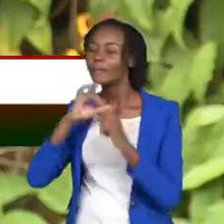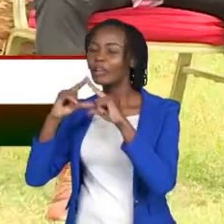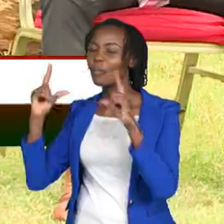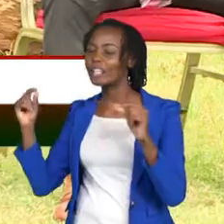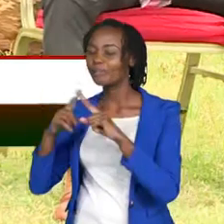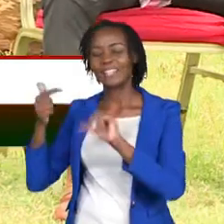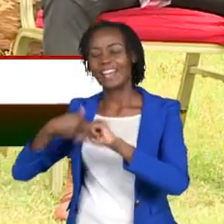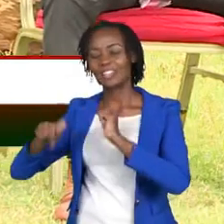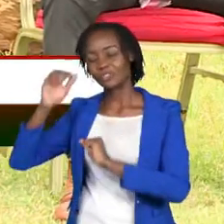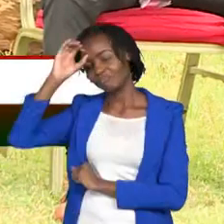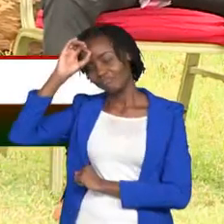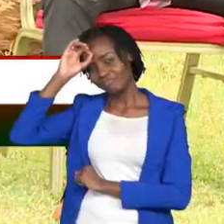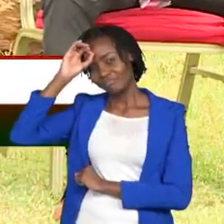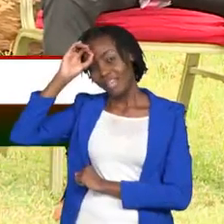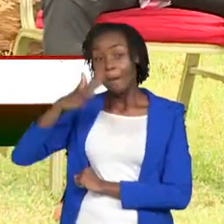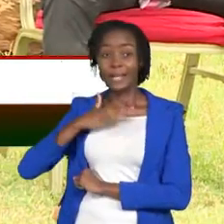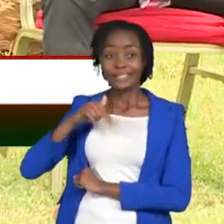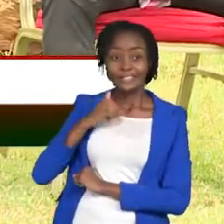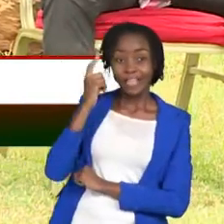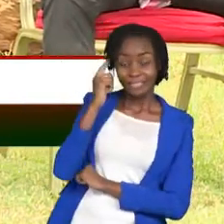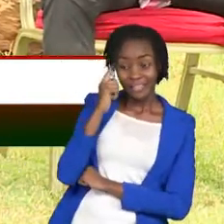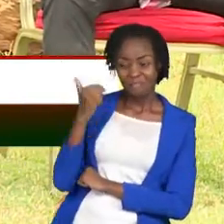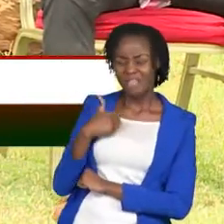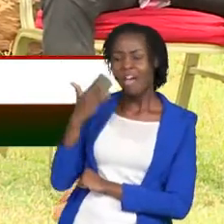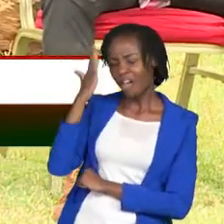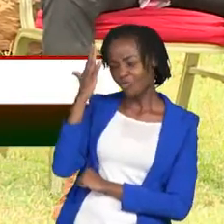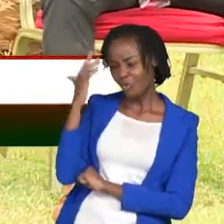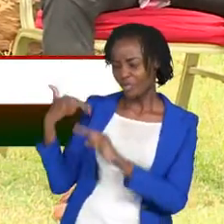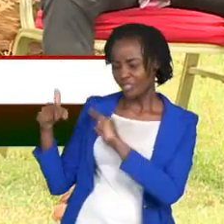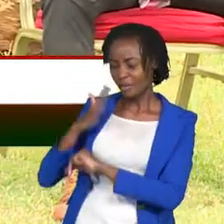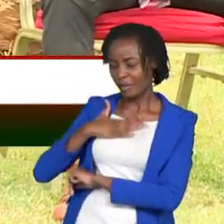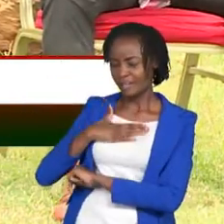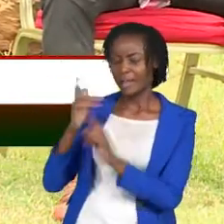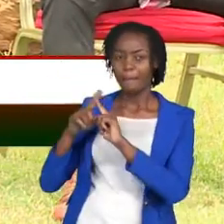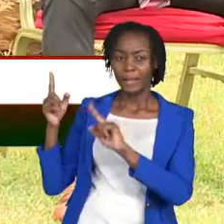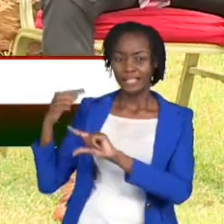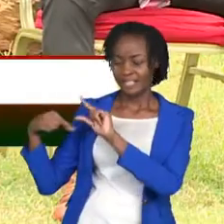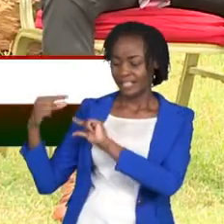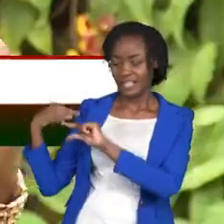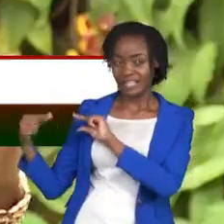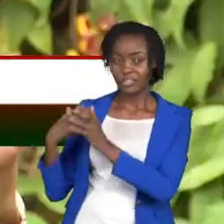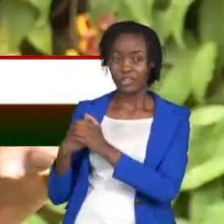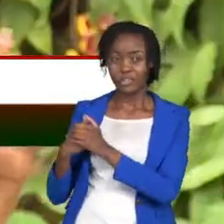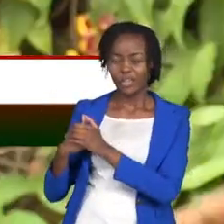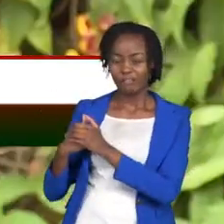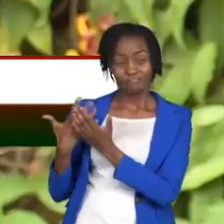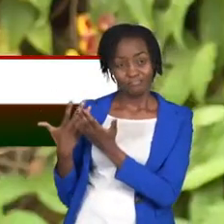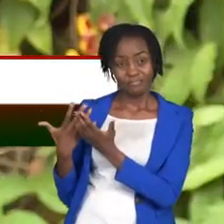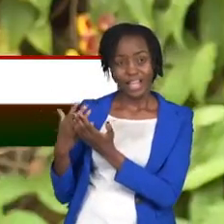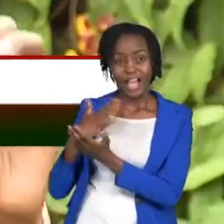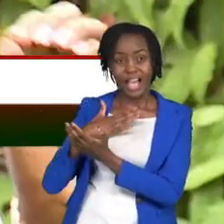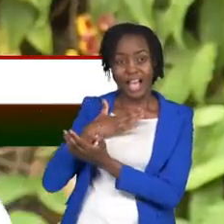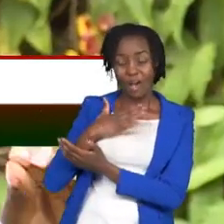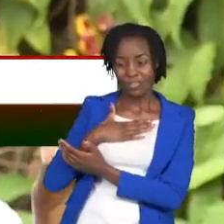happen. We personally know this history, you understand? But the generation that is just slightly behind us will not